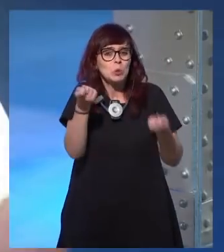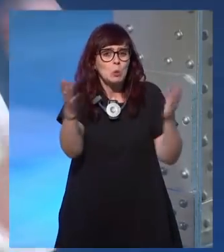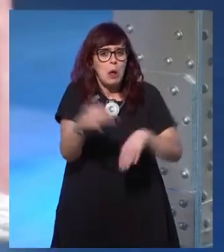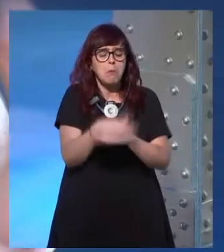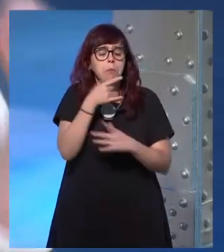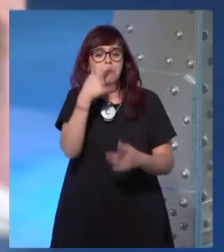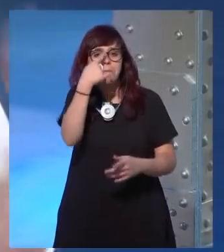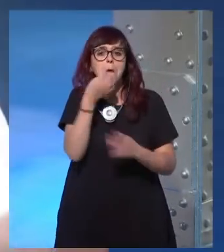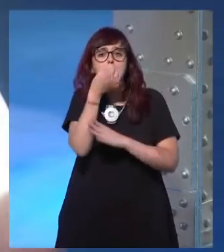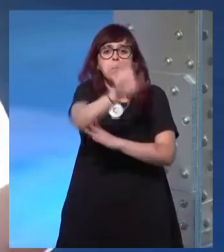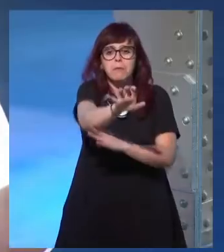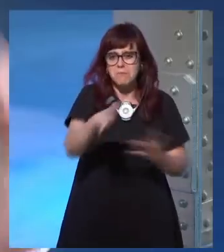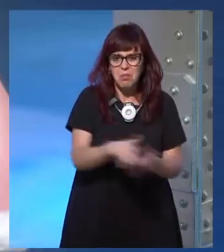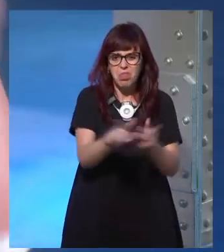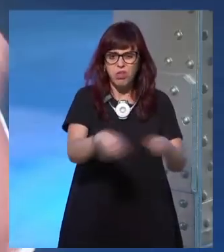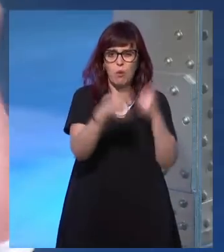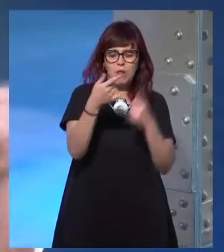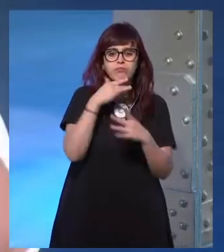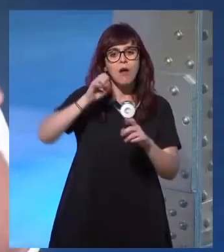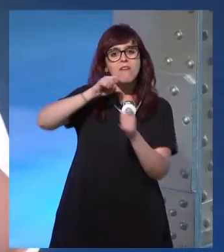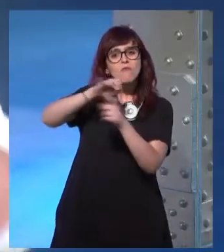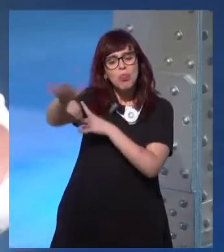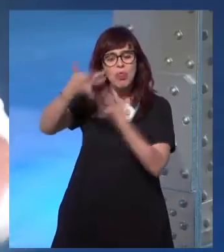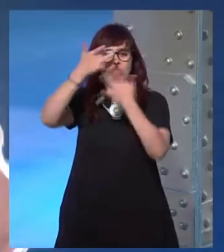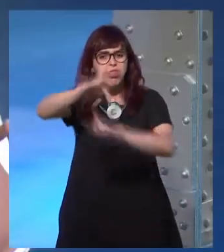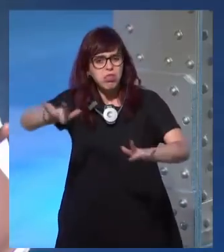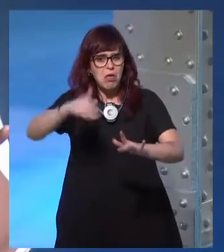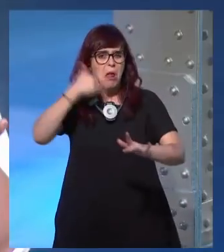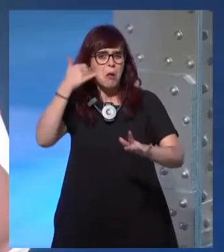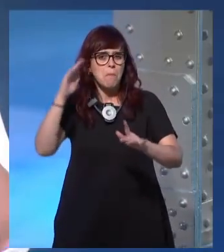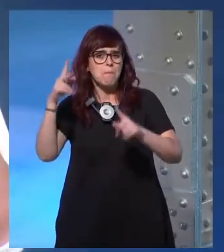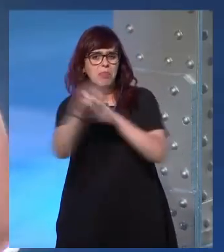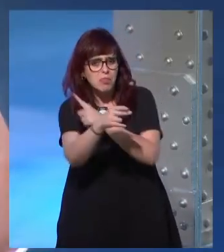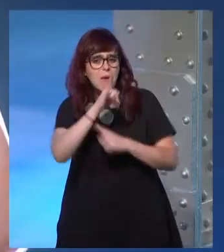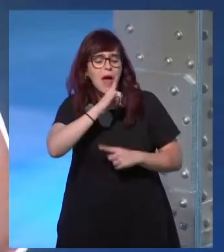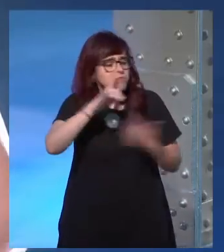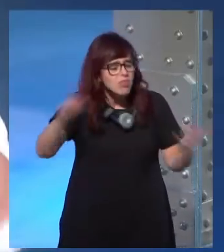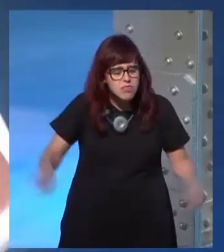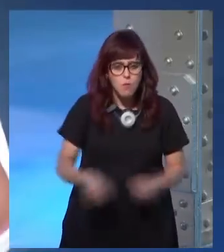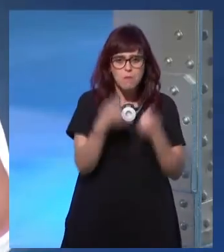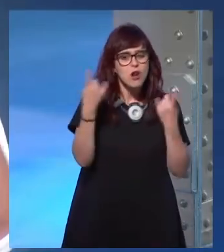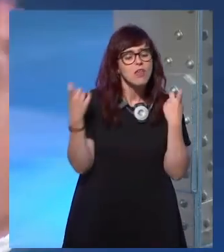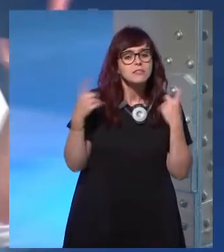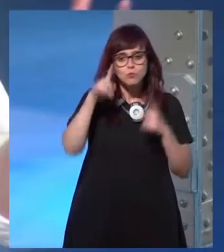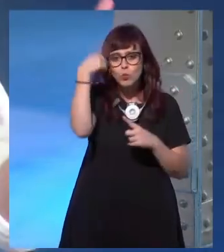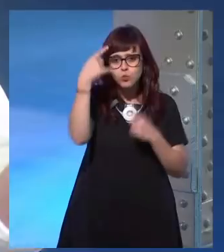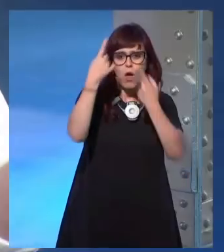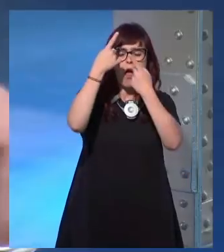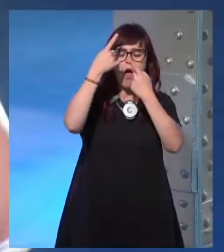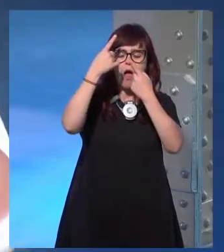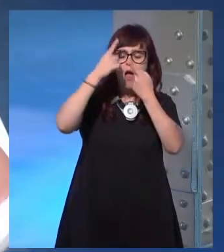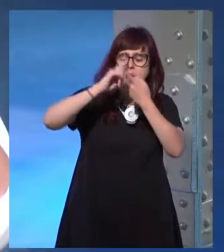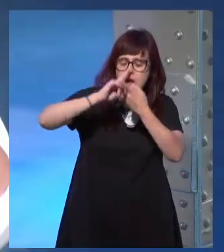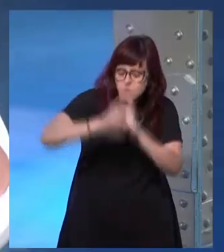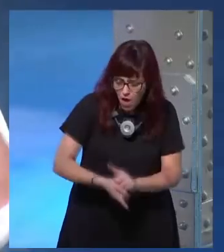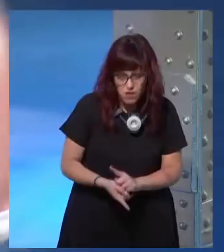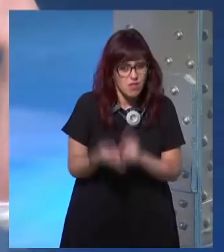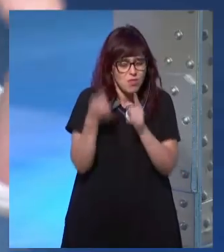but it happens so fast. It happens so fast. No one realized what they were doing. It's the Jurassic Park